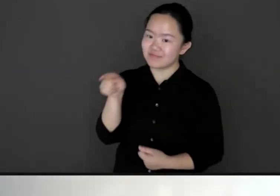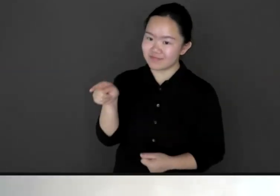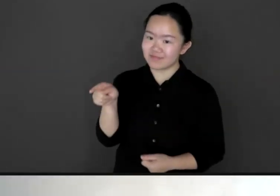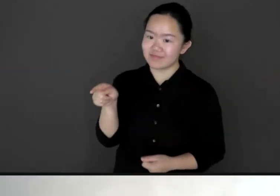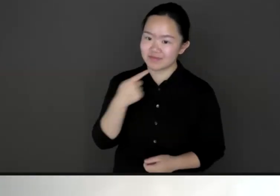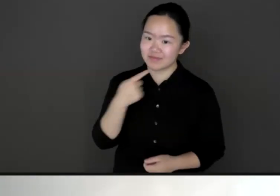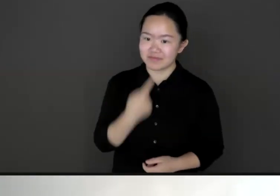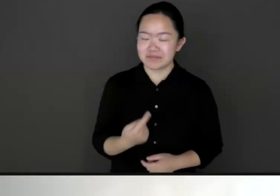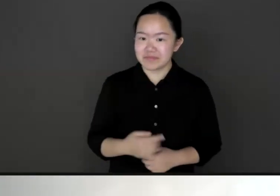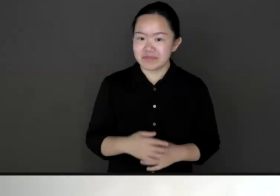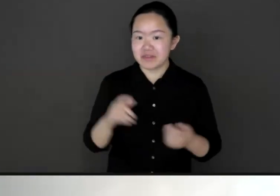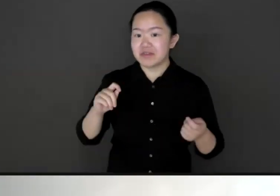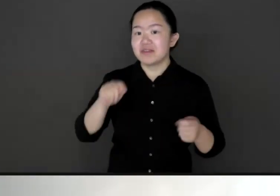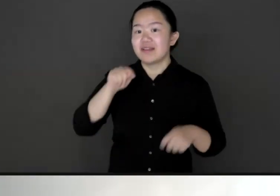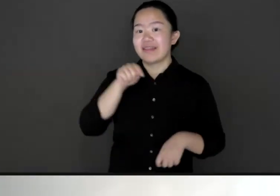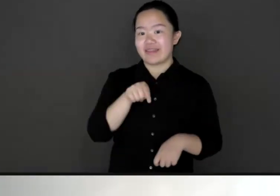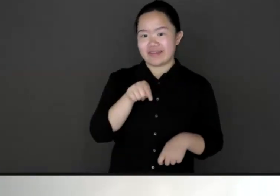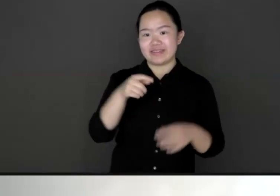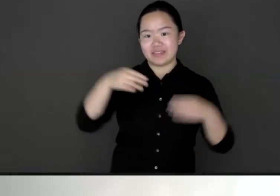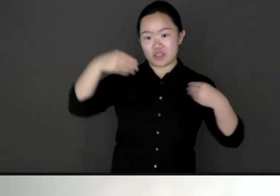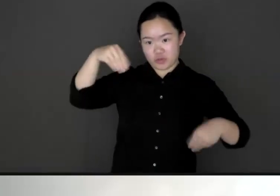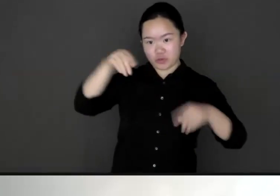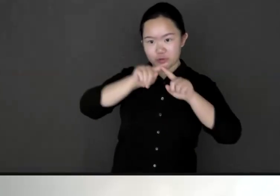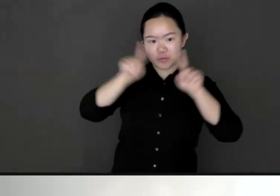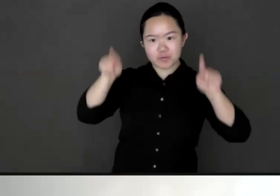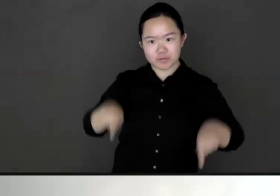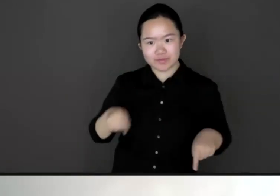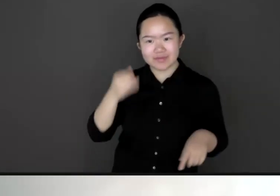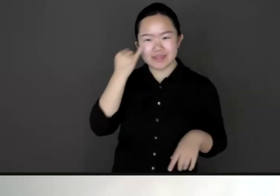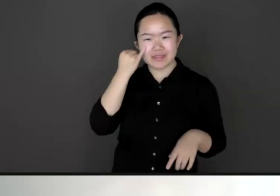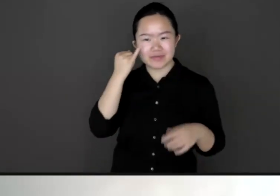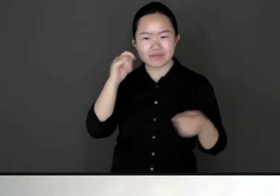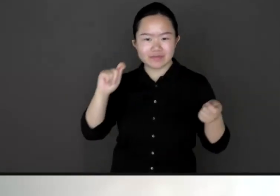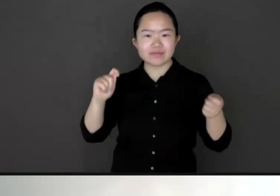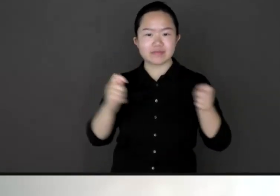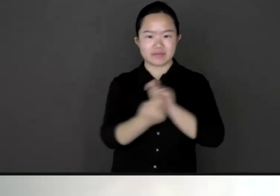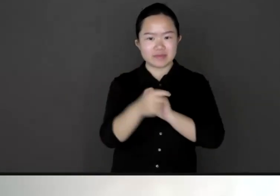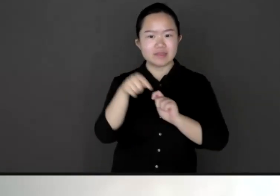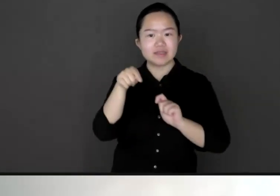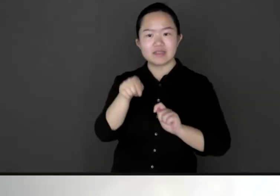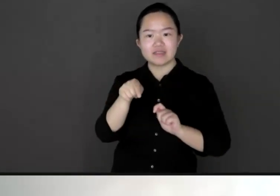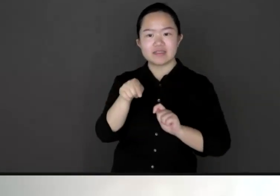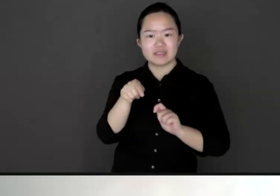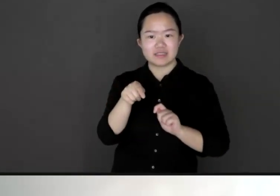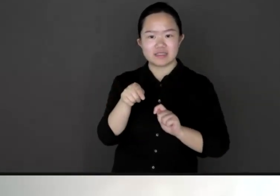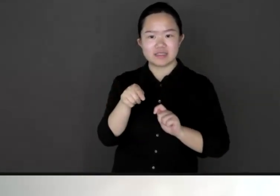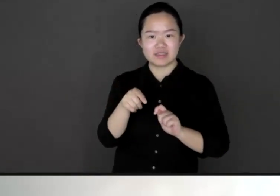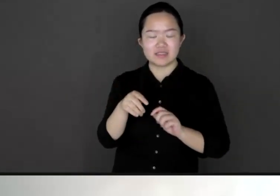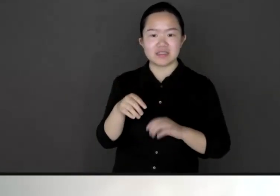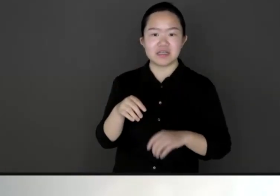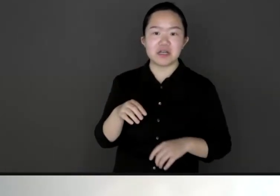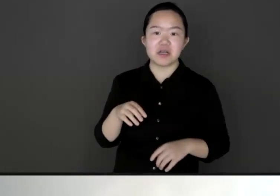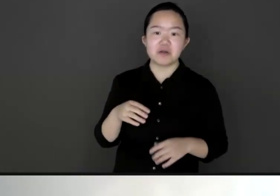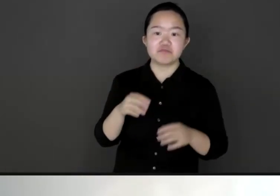it will by default put headings and structure and everything into that document. So I think there is opportunity for us to start seeing the